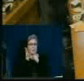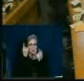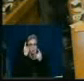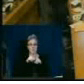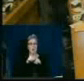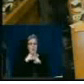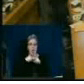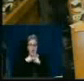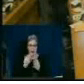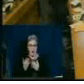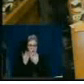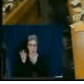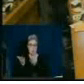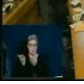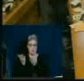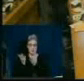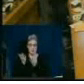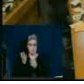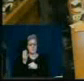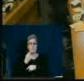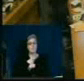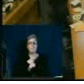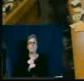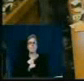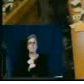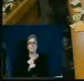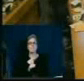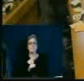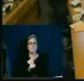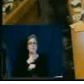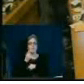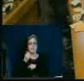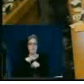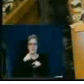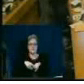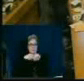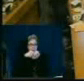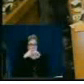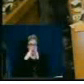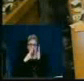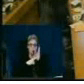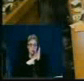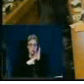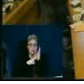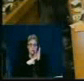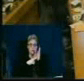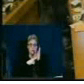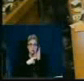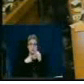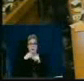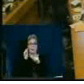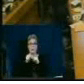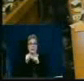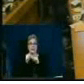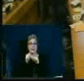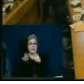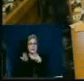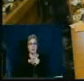the floor, I would ask that someone move we suspend the rules so we can take a